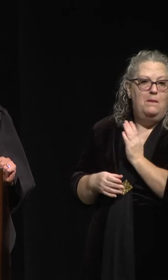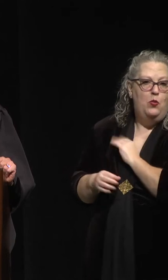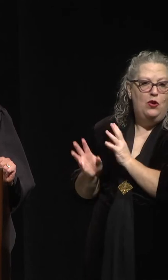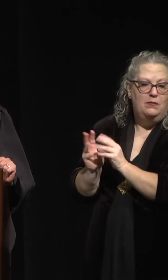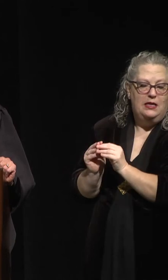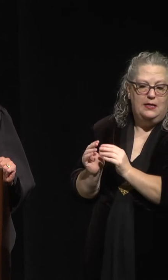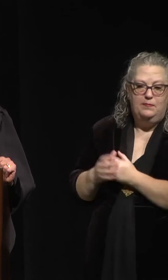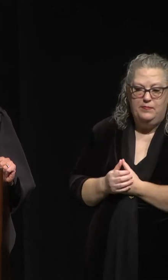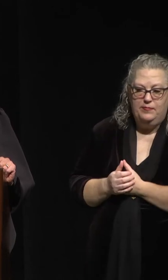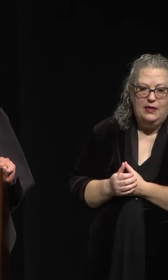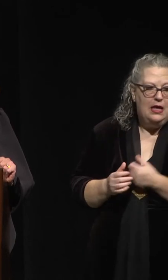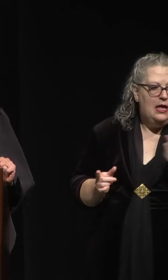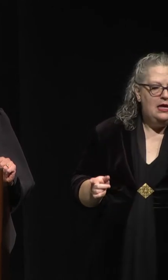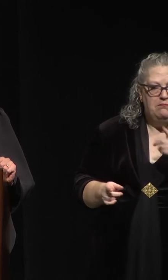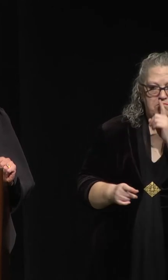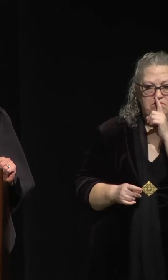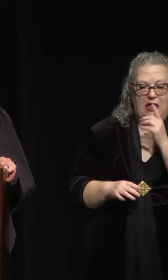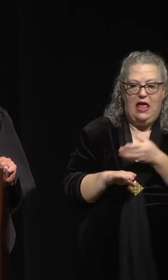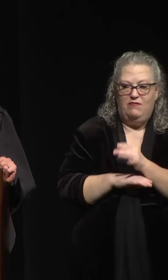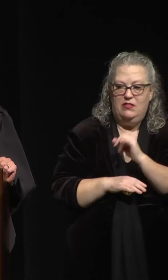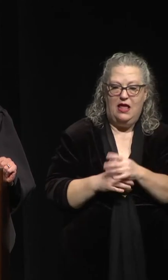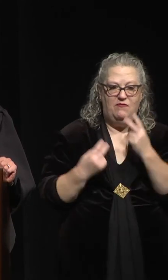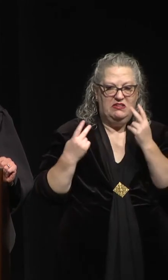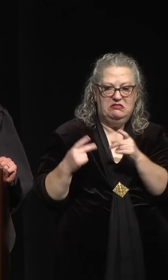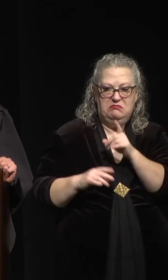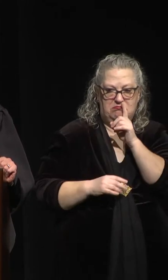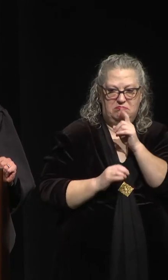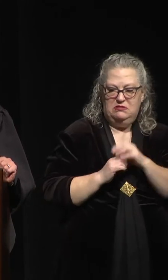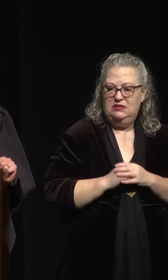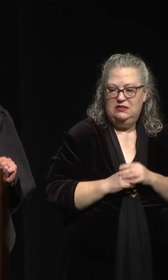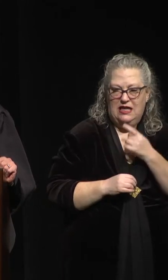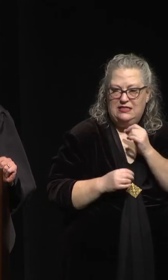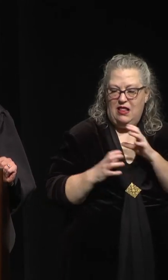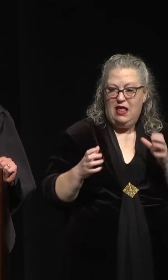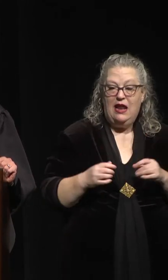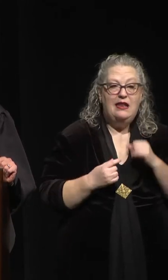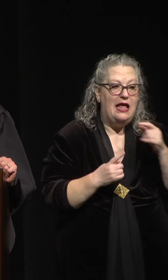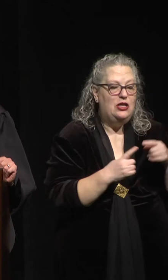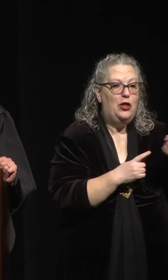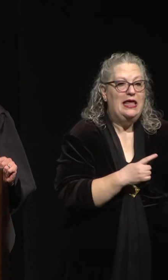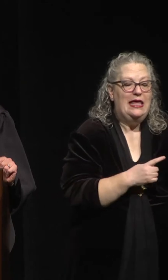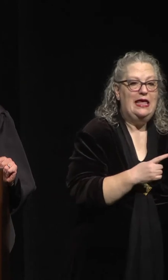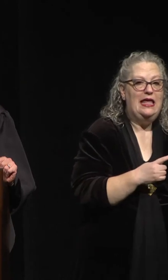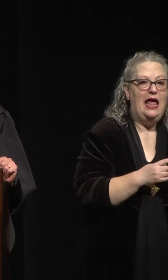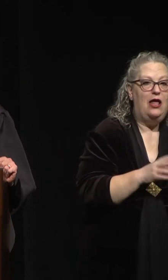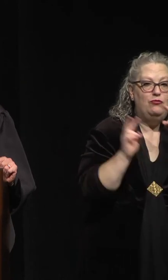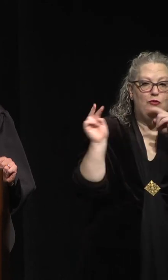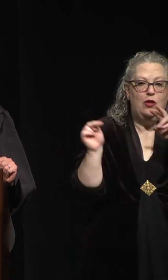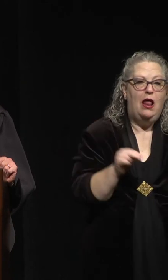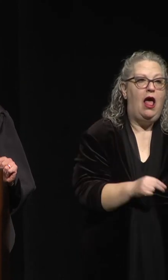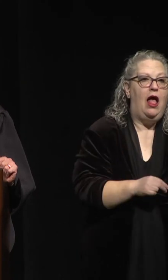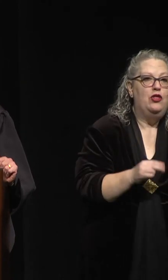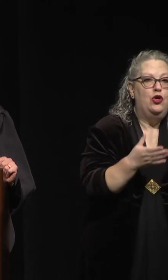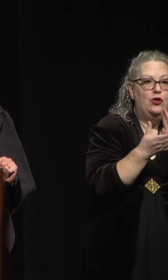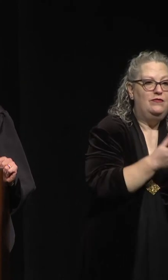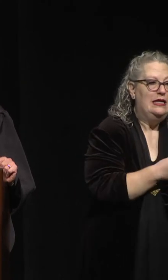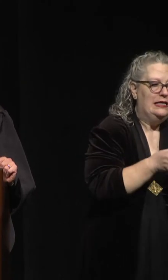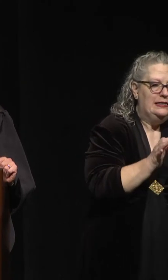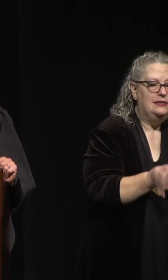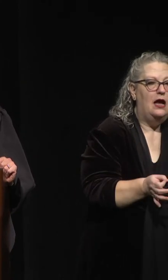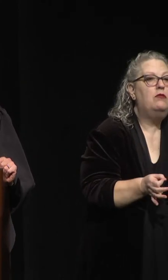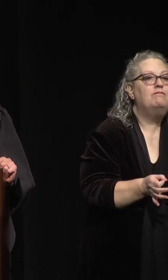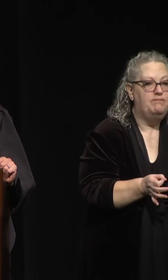meeting. He didn't say much after that visit. And it wasn't until he had toured several other universities that he